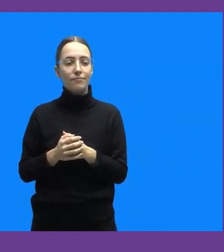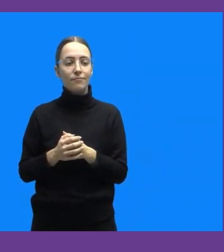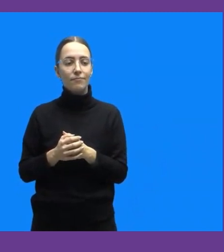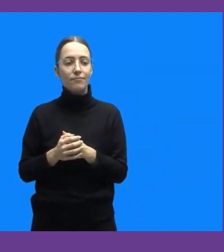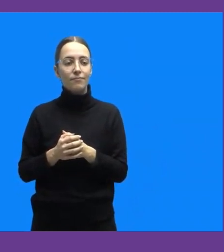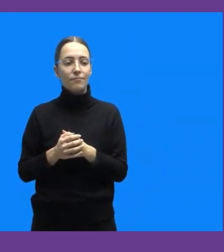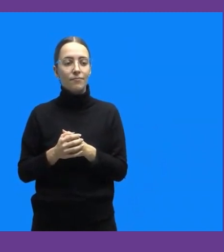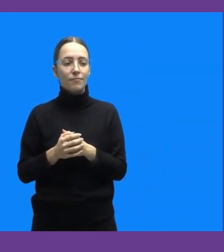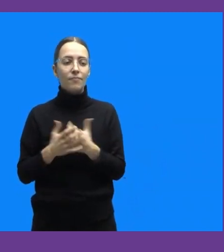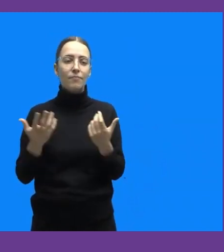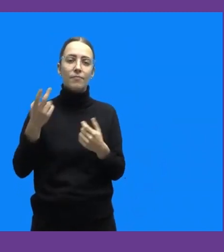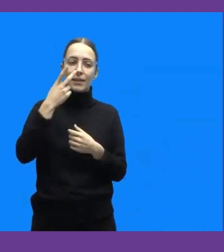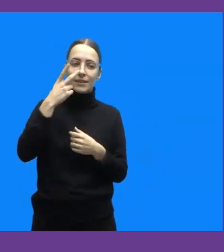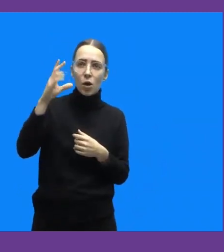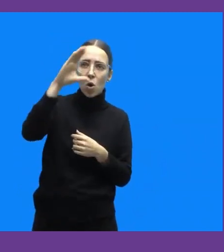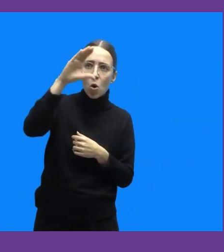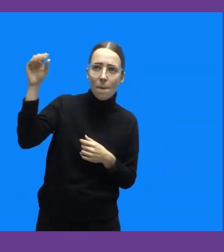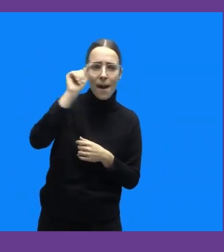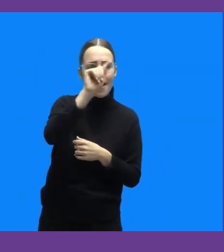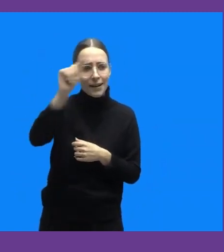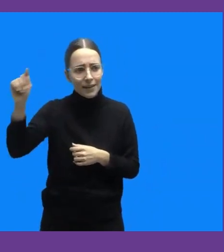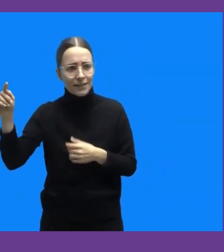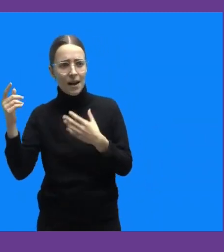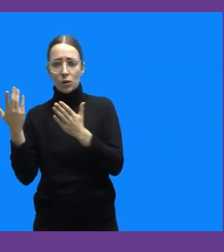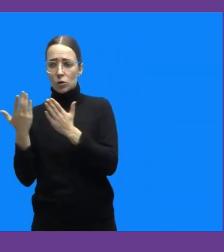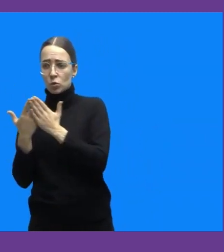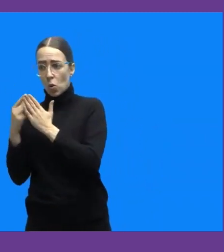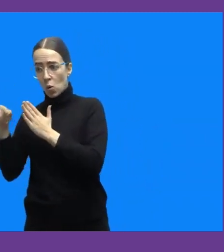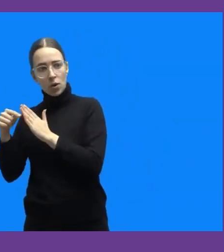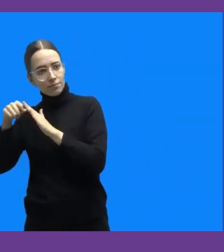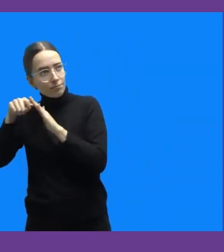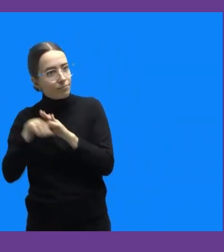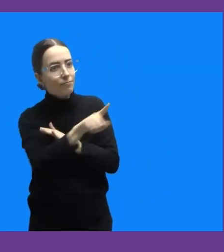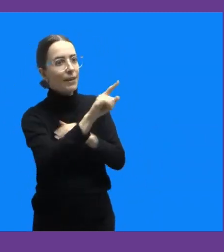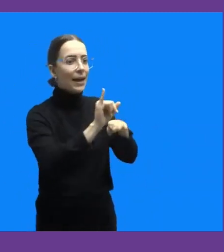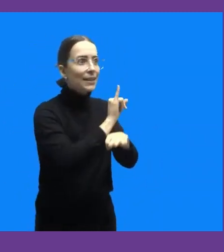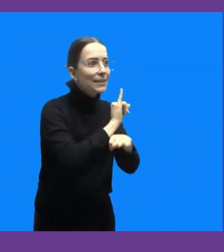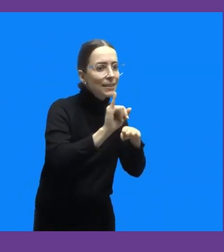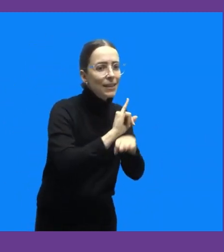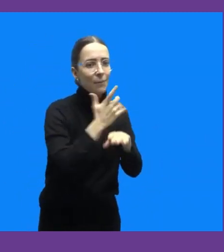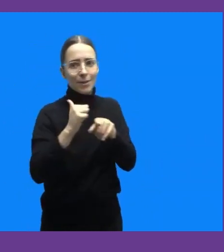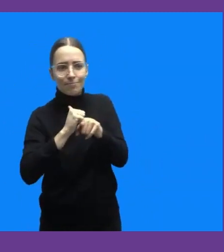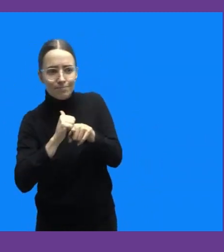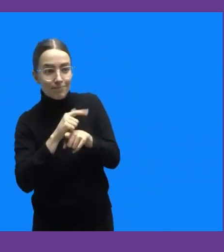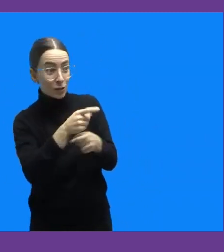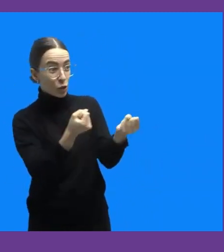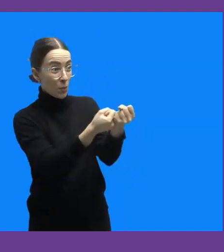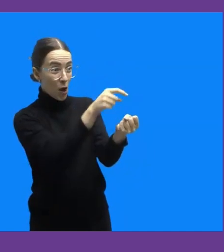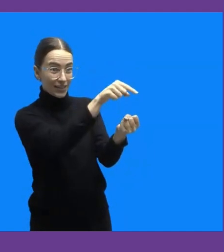to support that student, how to include that student, which then results in how they include and support their own staff. So something that happened